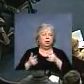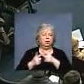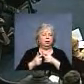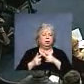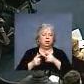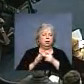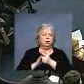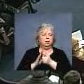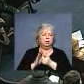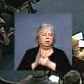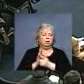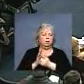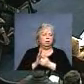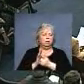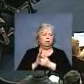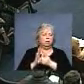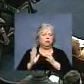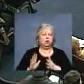that was